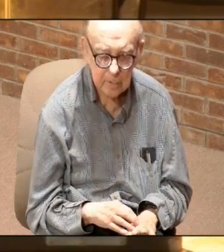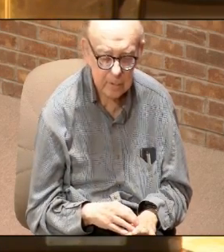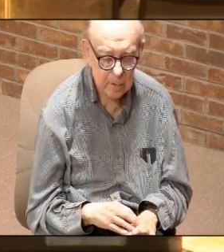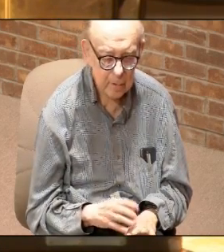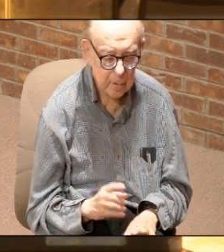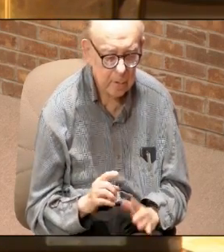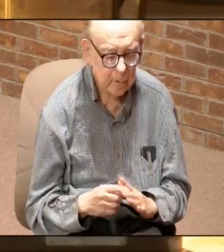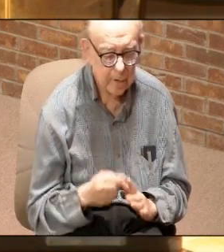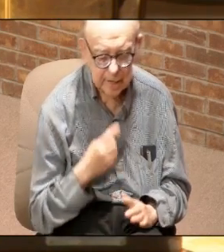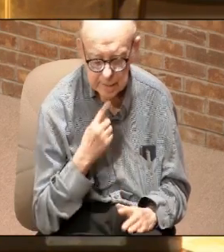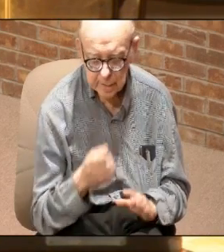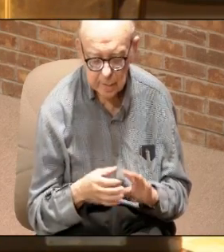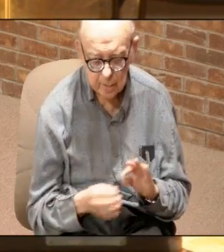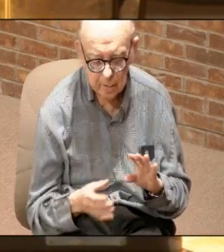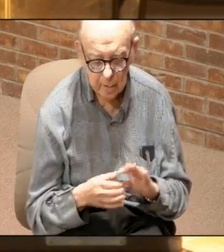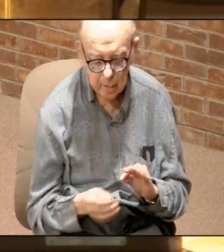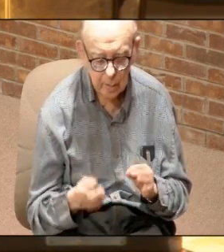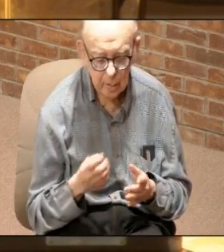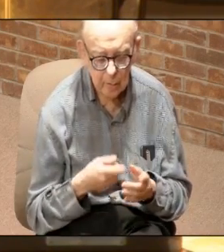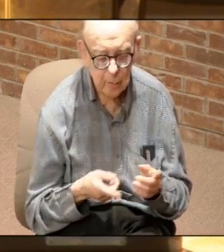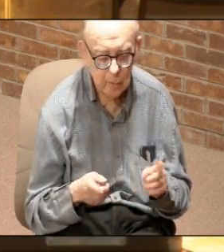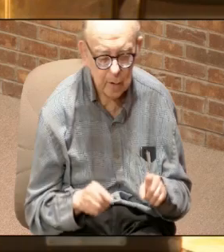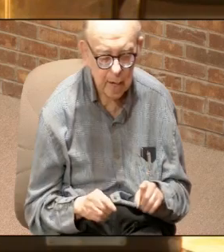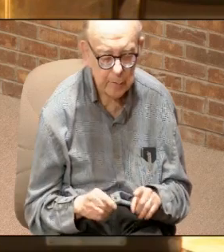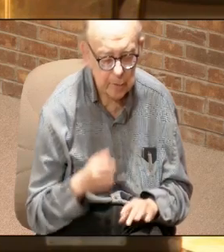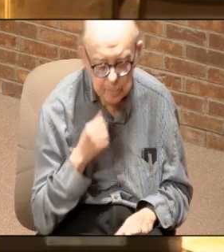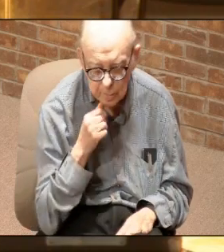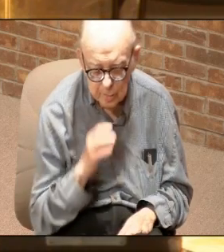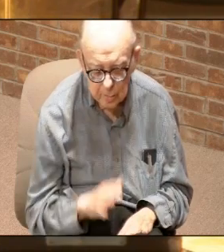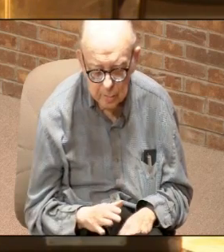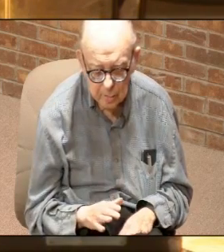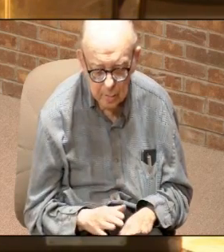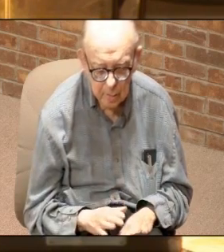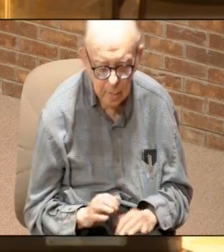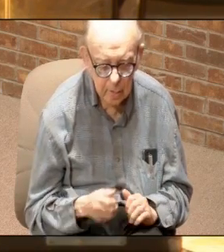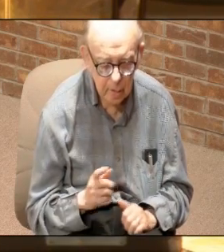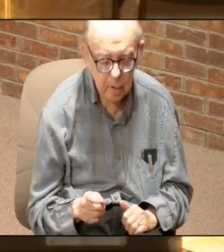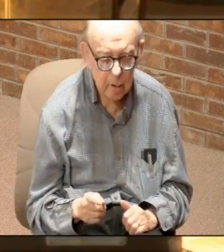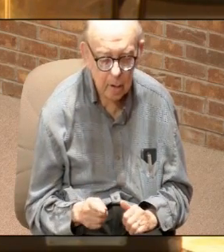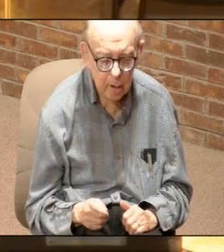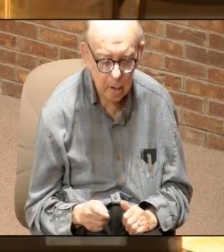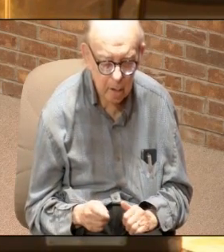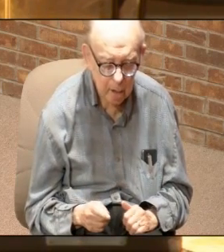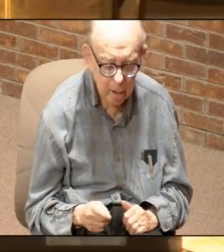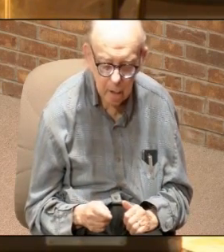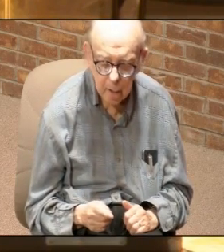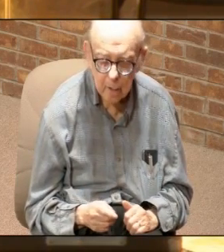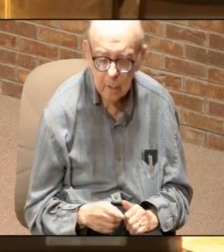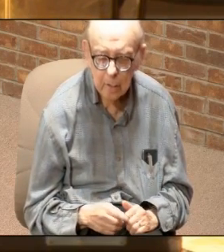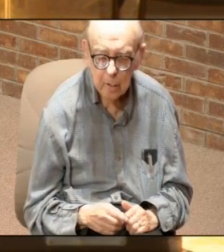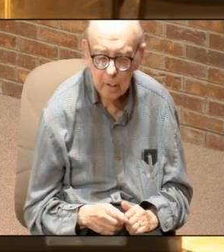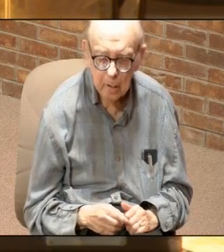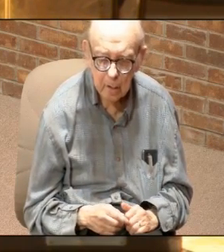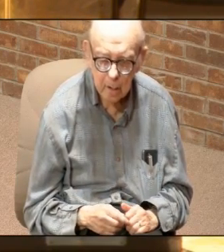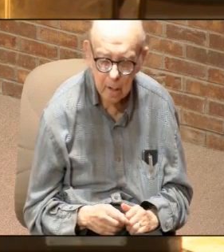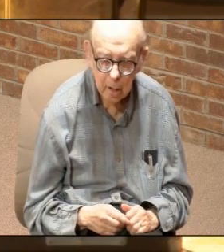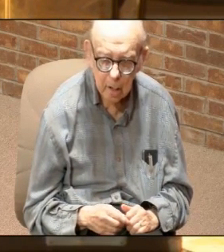And began to tell the story of what happened to her and how she was hung.